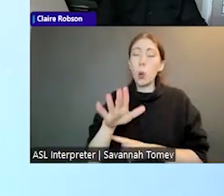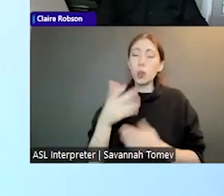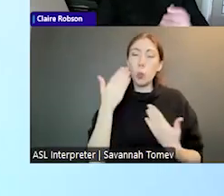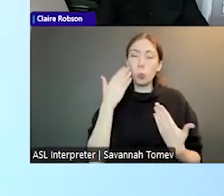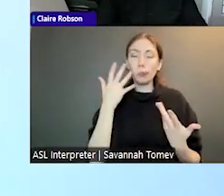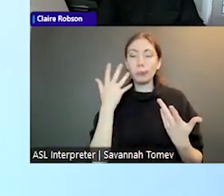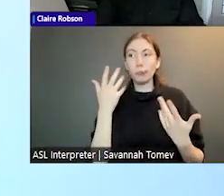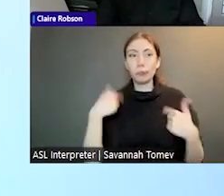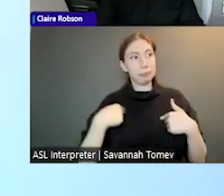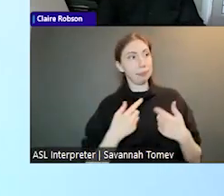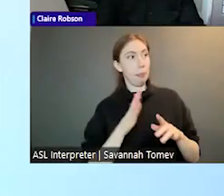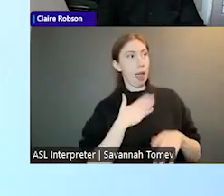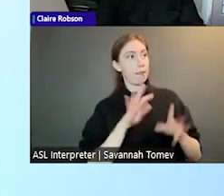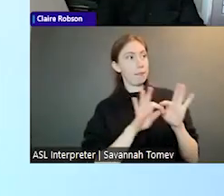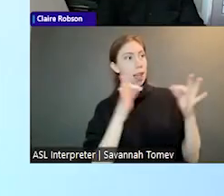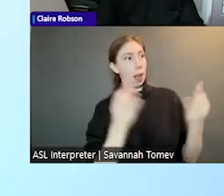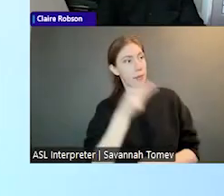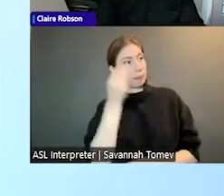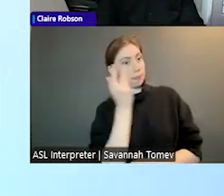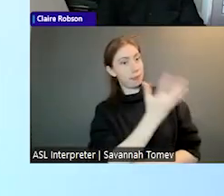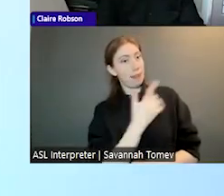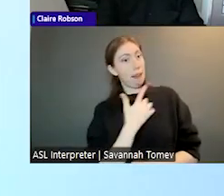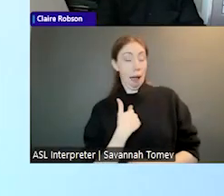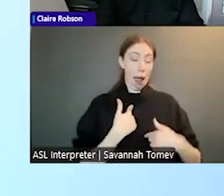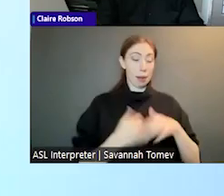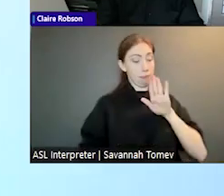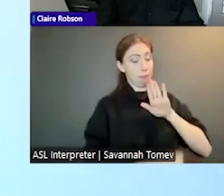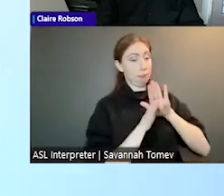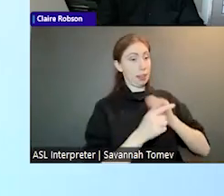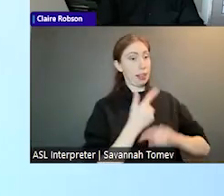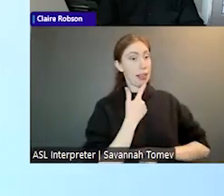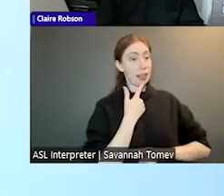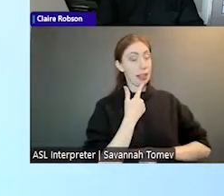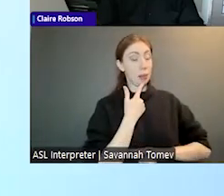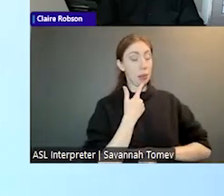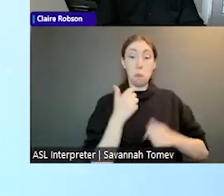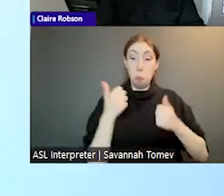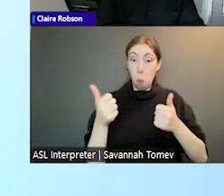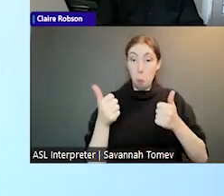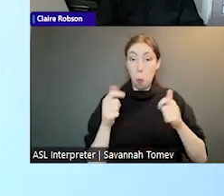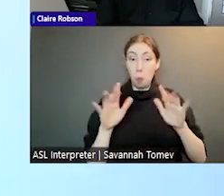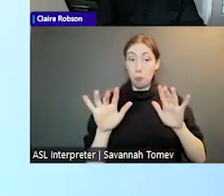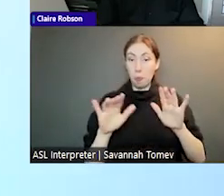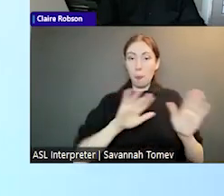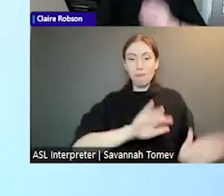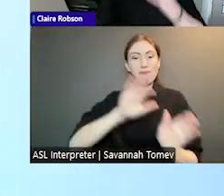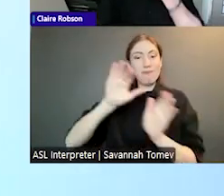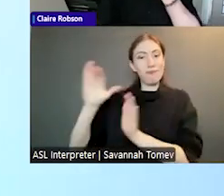you're lesbian, quite another to admit that abuse is happening within that